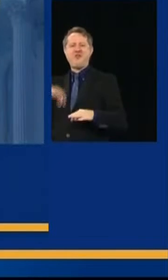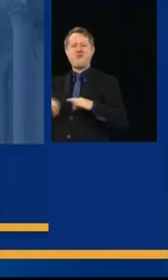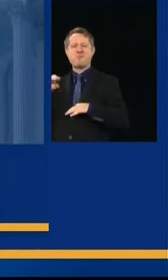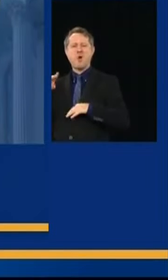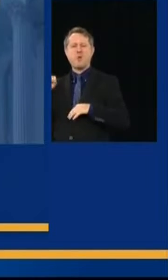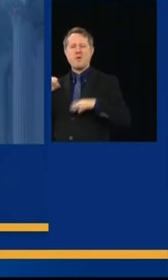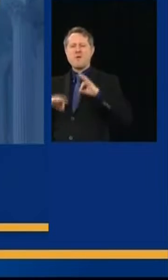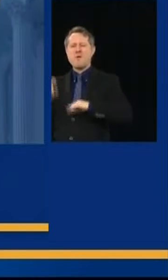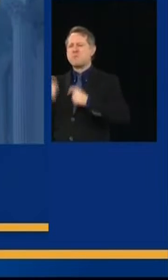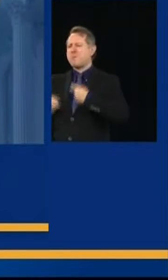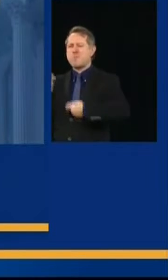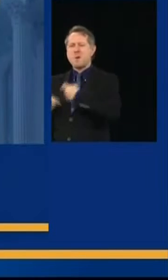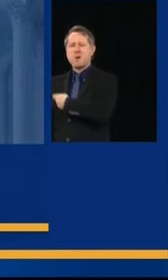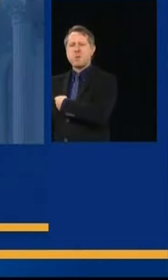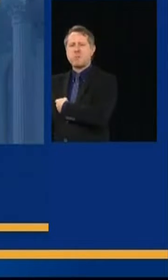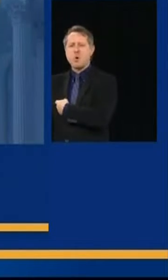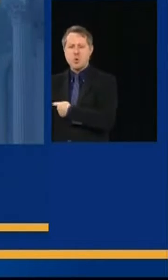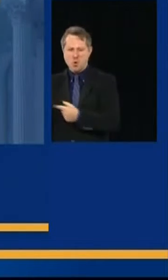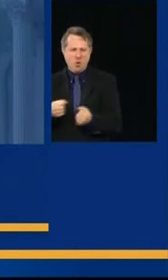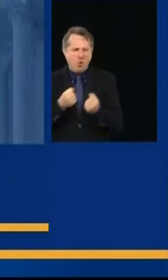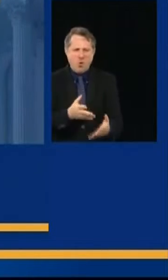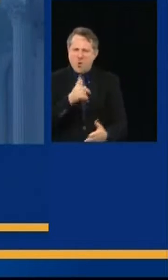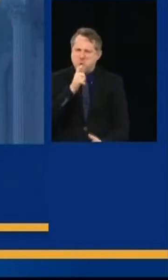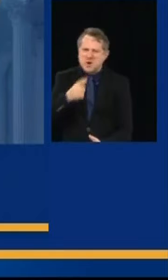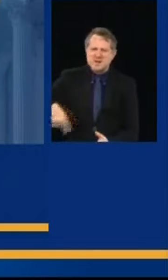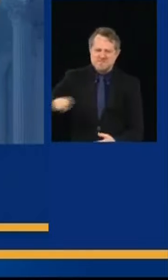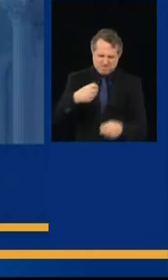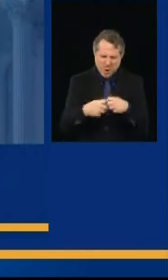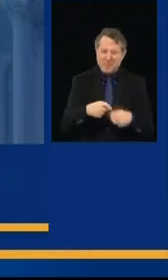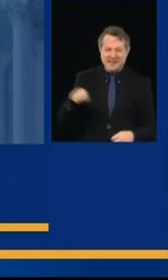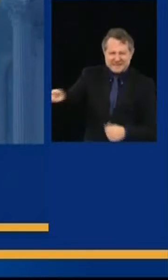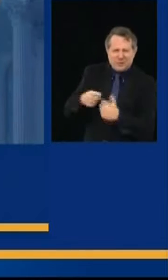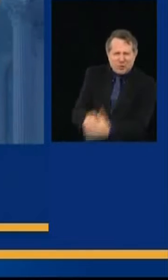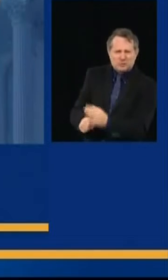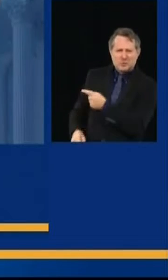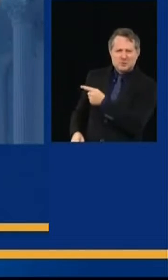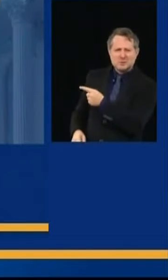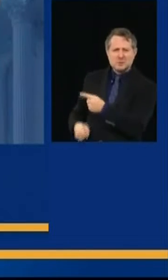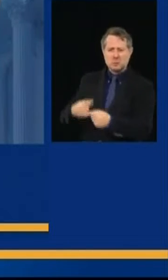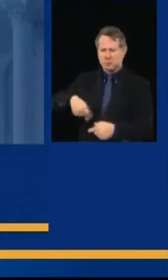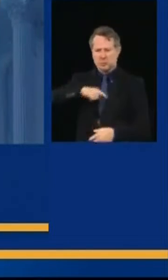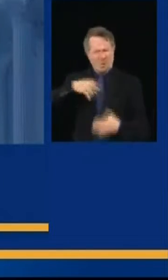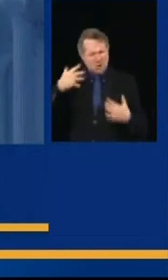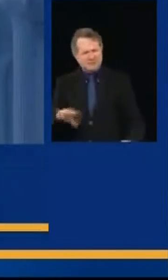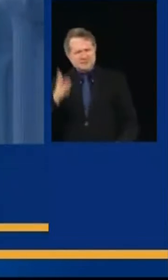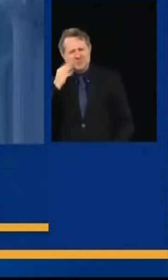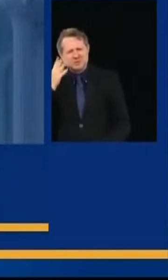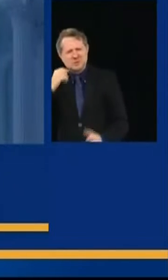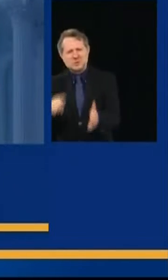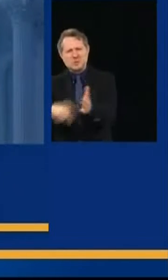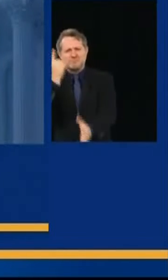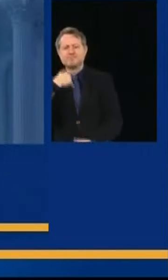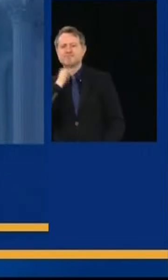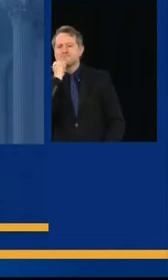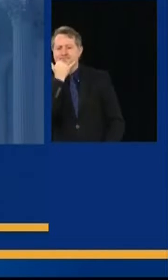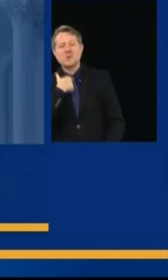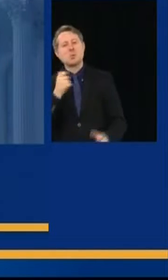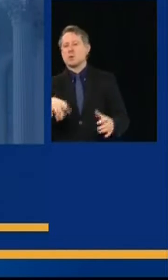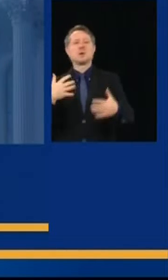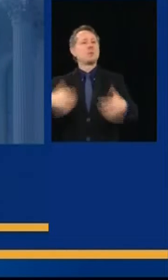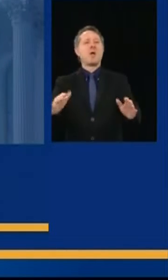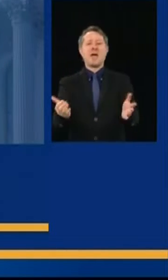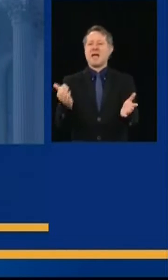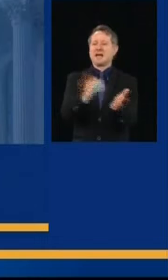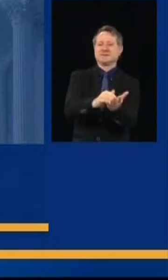the problem in the first place. So we made this mistake before. We can't make this mistake again. I